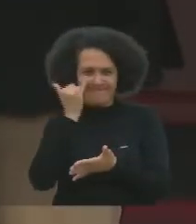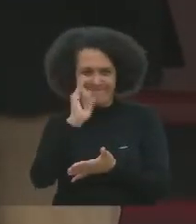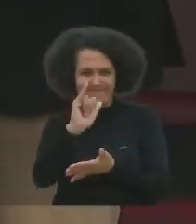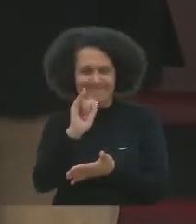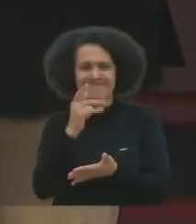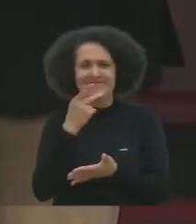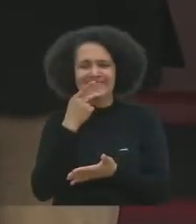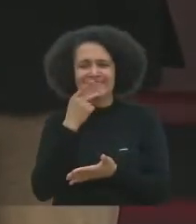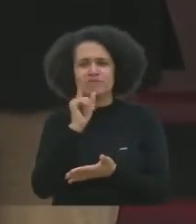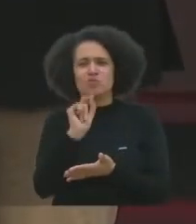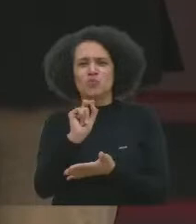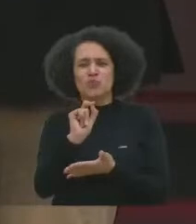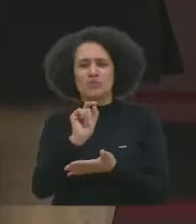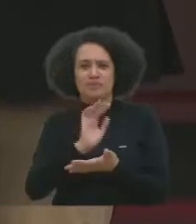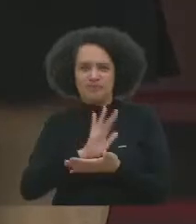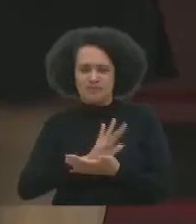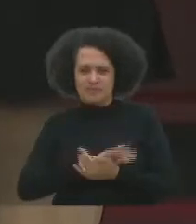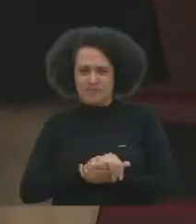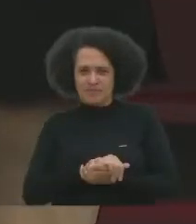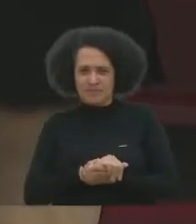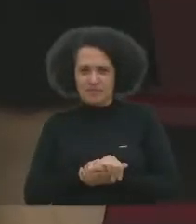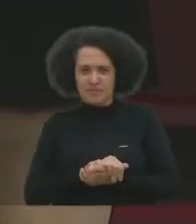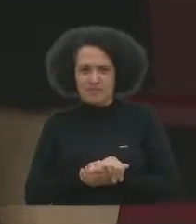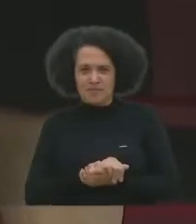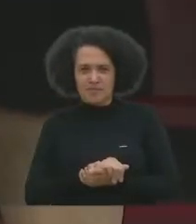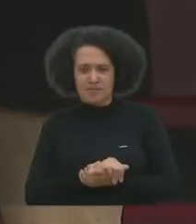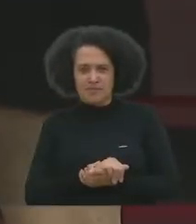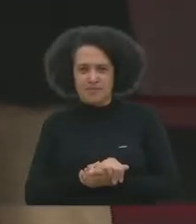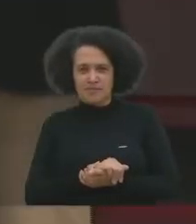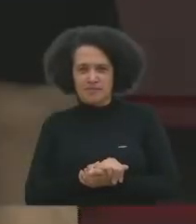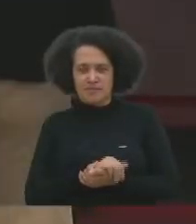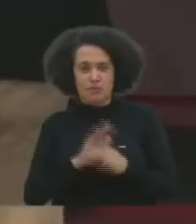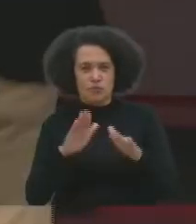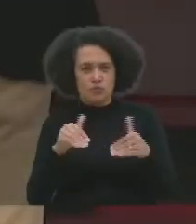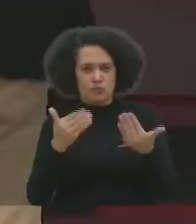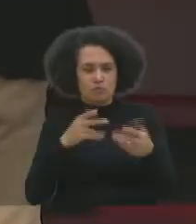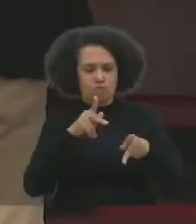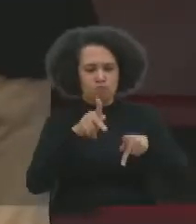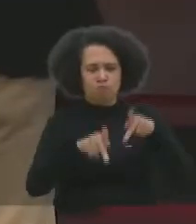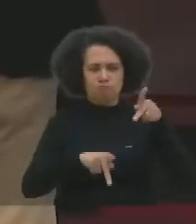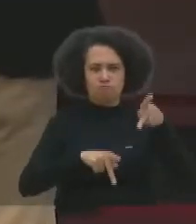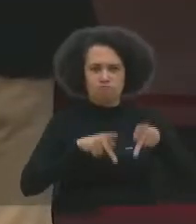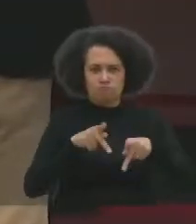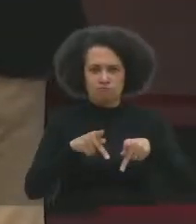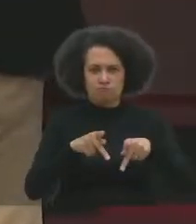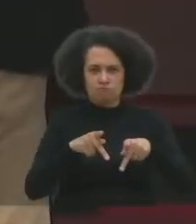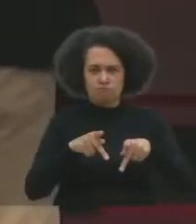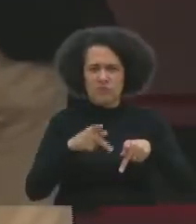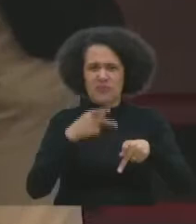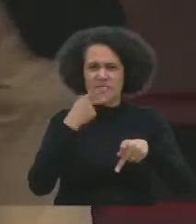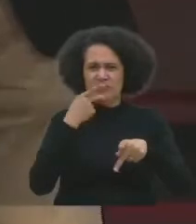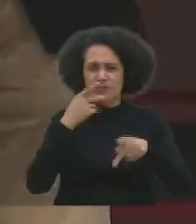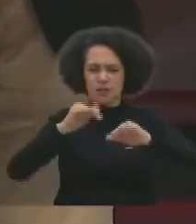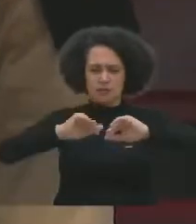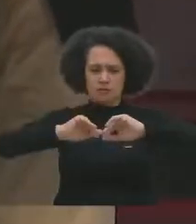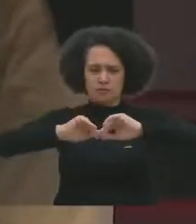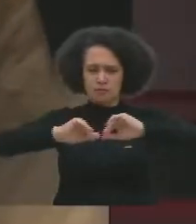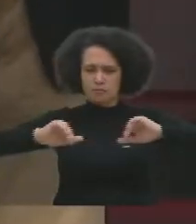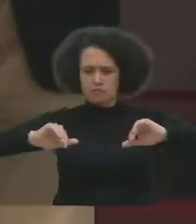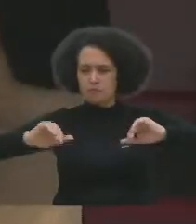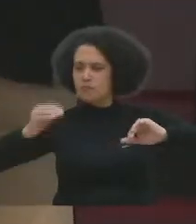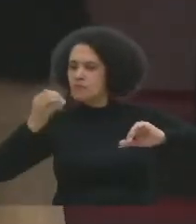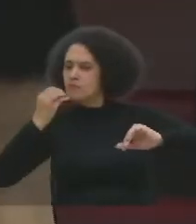will willingly call that which is clean unclean. Quando o povo diz, quer separar, dizer o que é